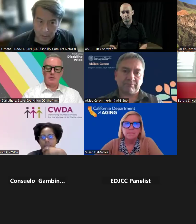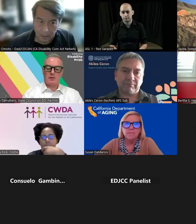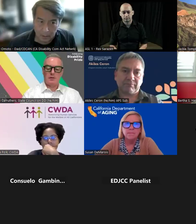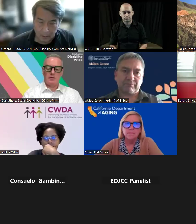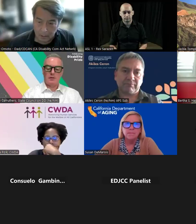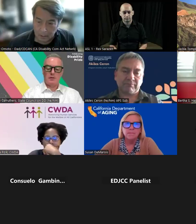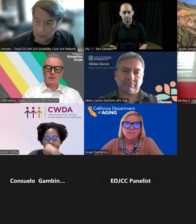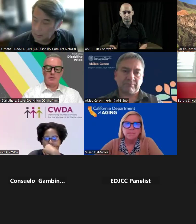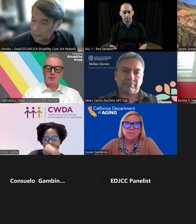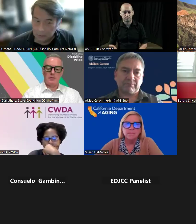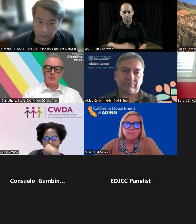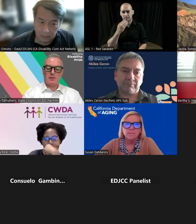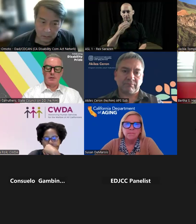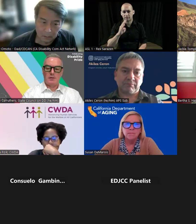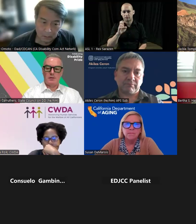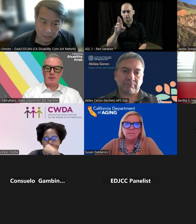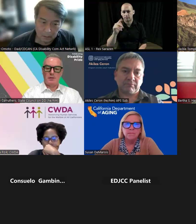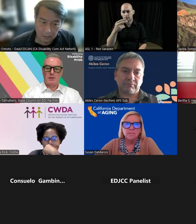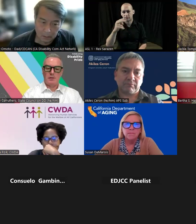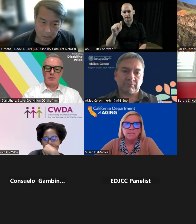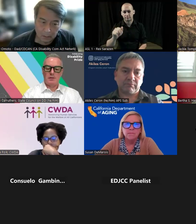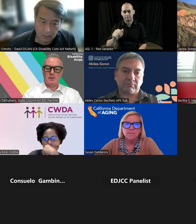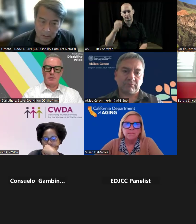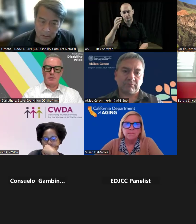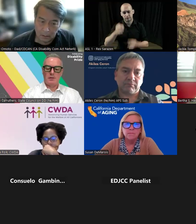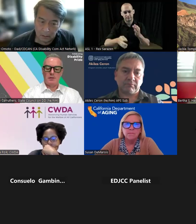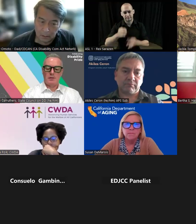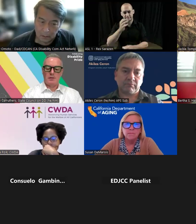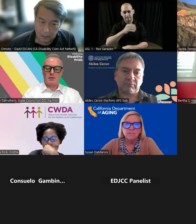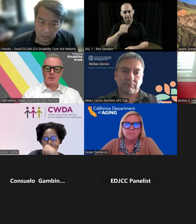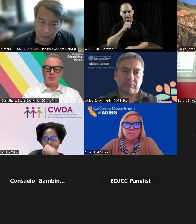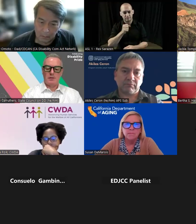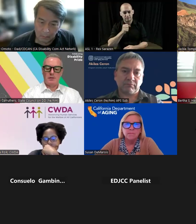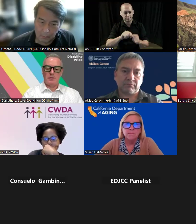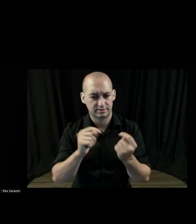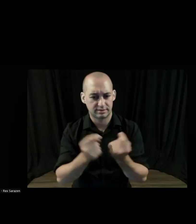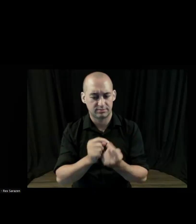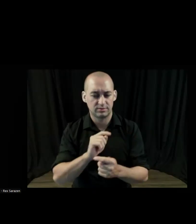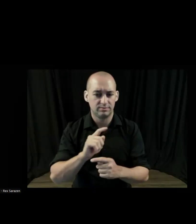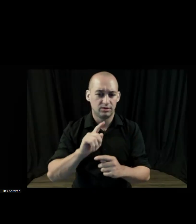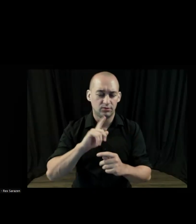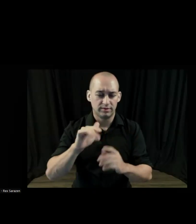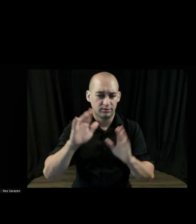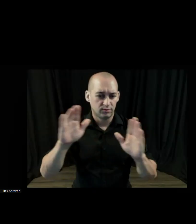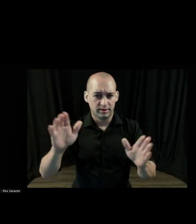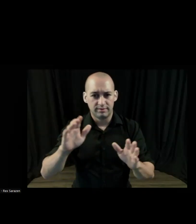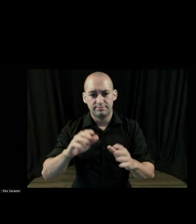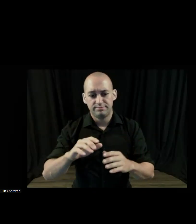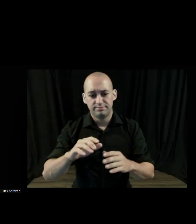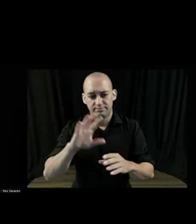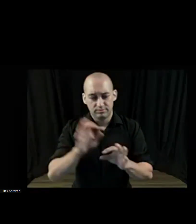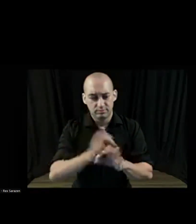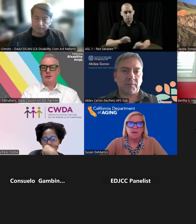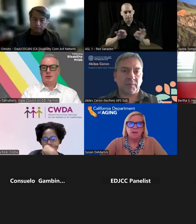Thank you, Bertha. Our Justice and Aging team has been incredibly instrumental, and our partnership is